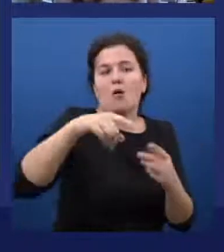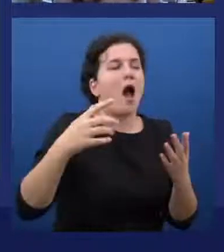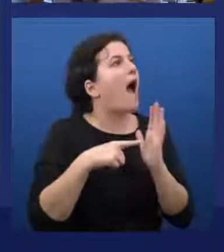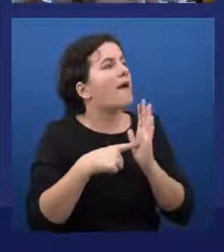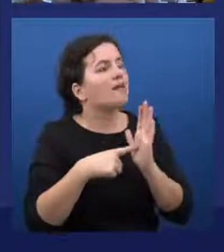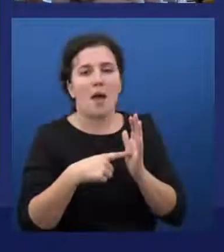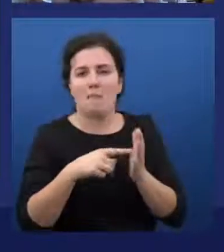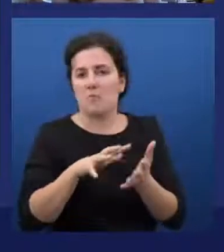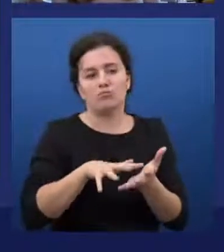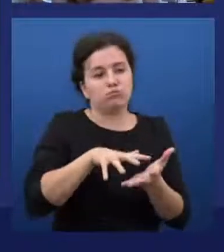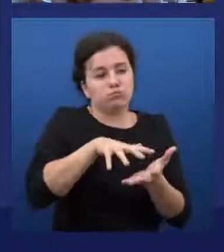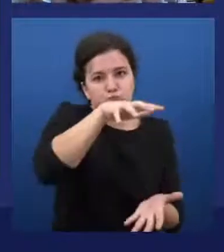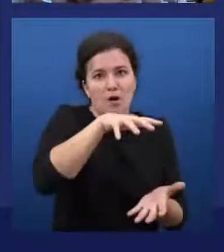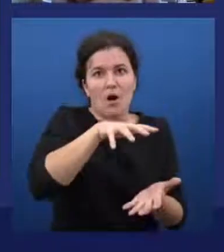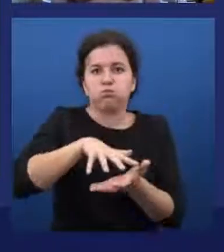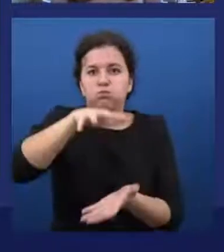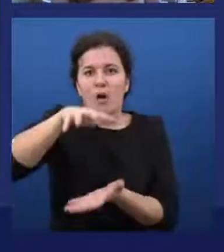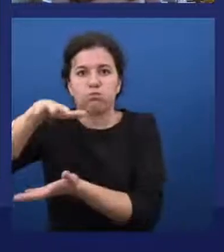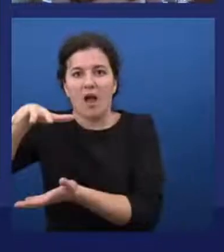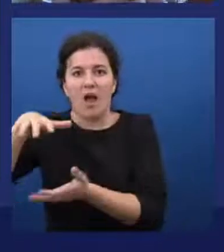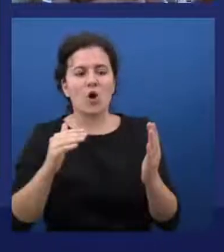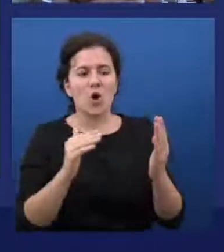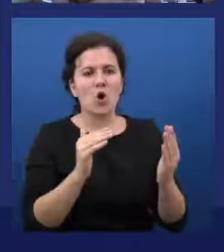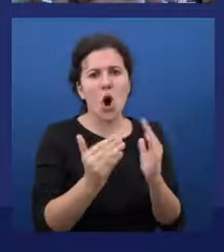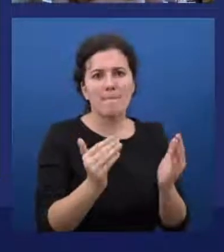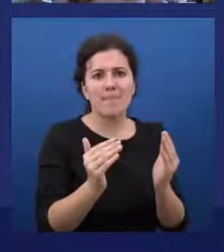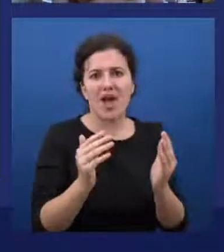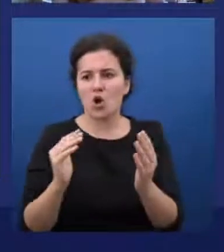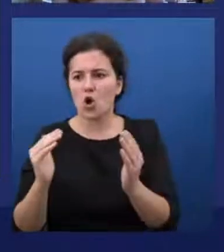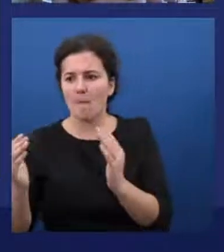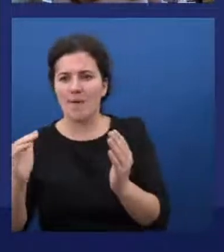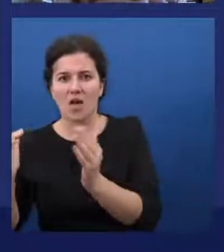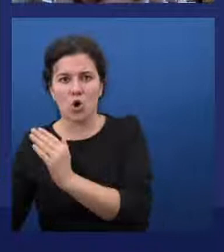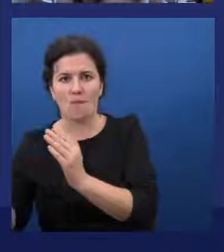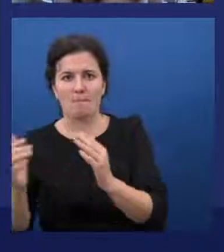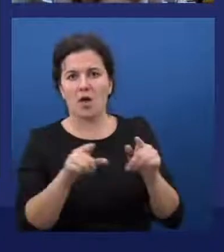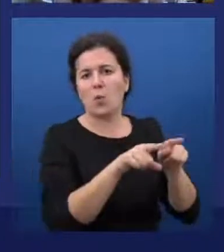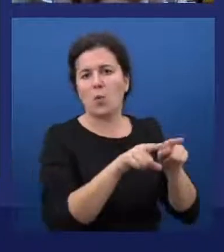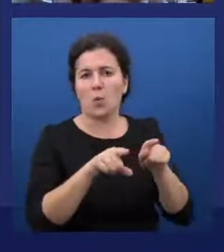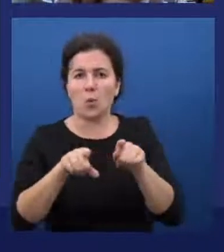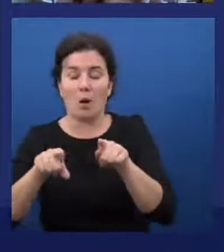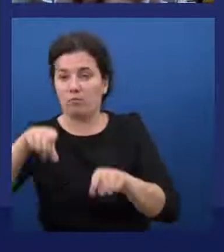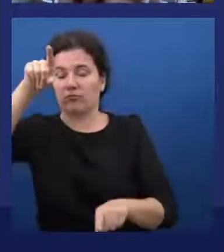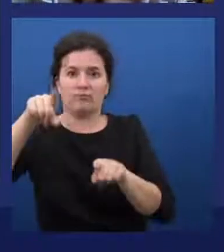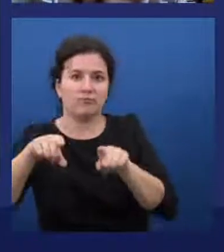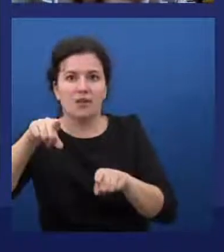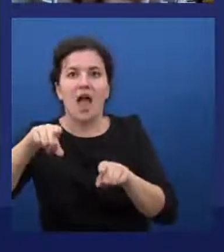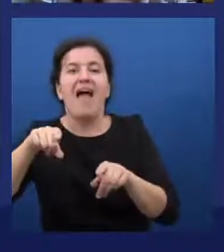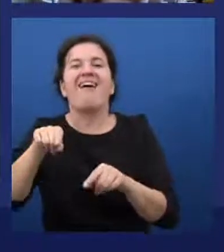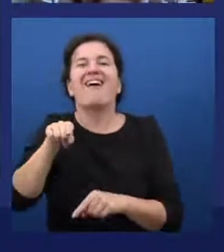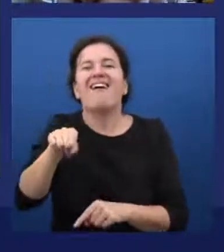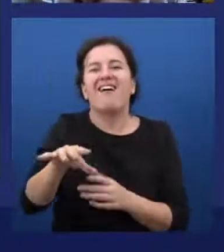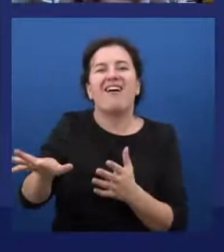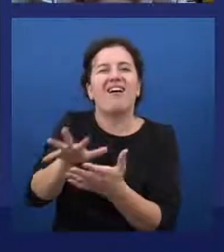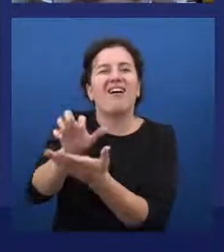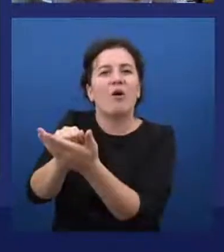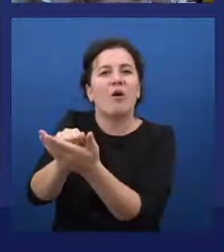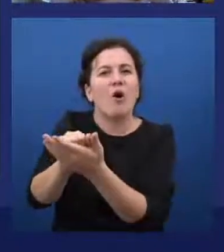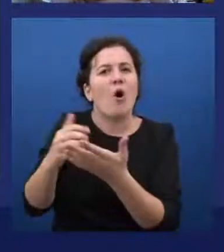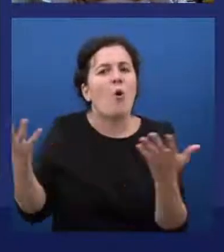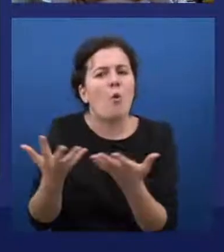time and then you upload that batch to that service and figure out if anything happened